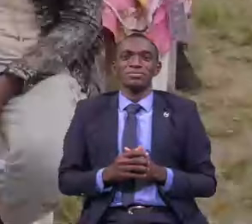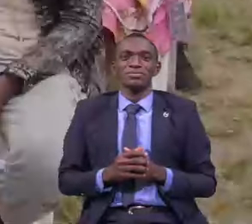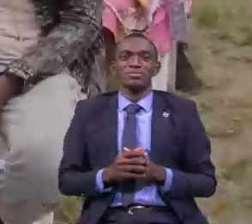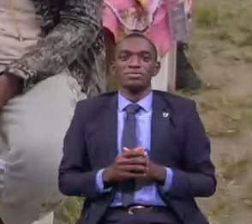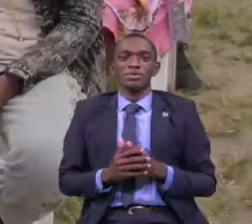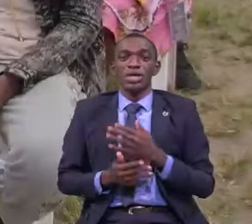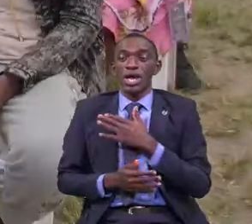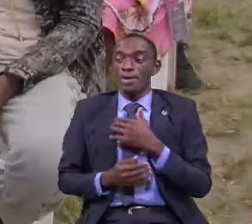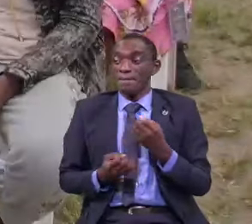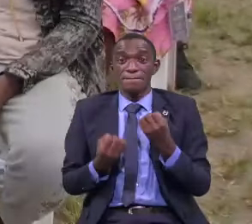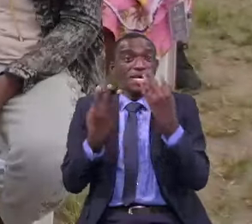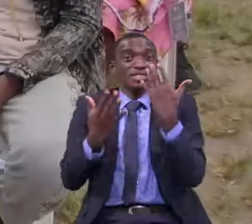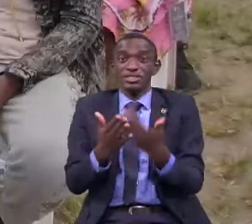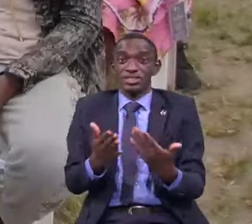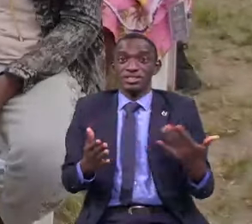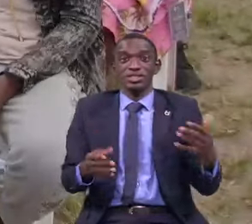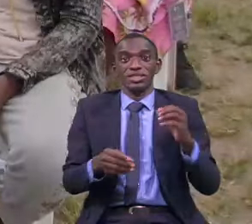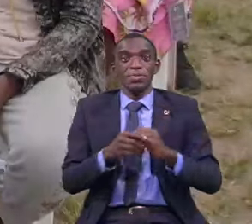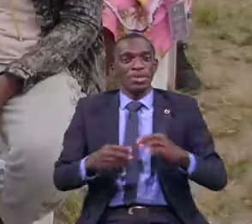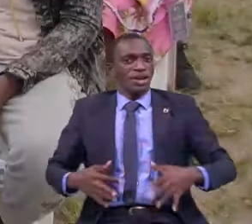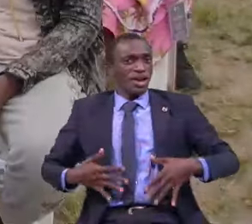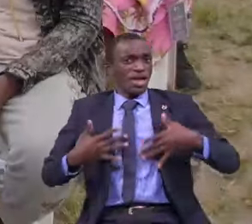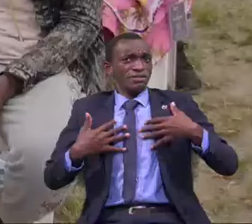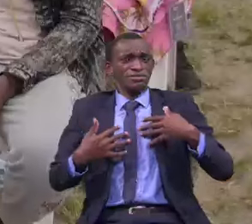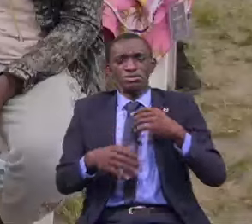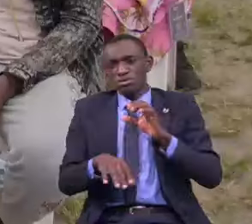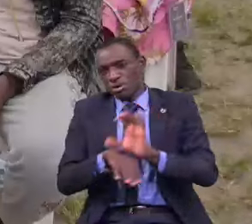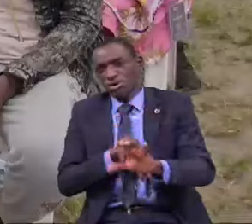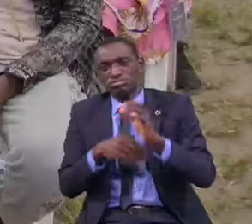Many things in life make him sad.